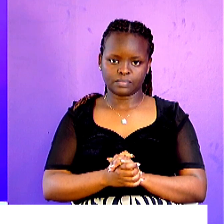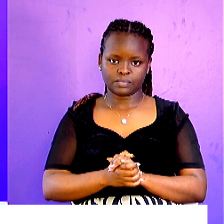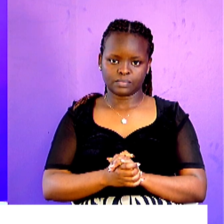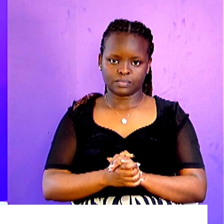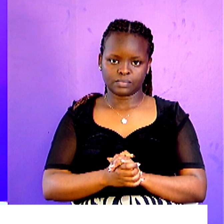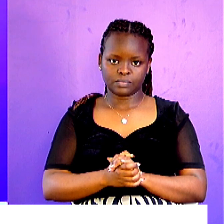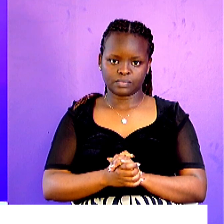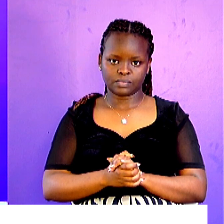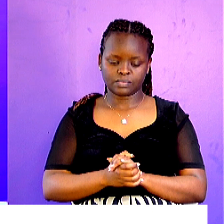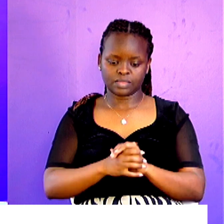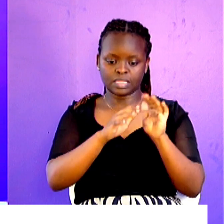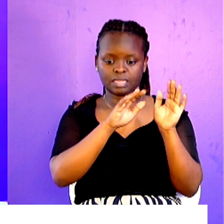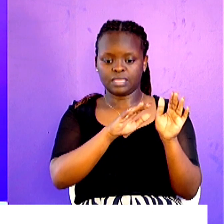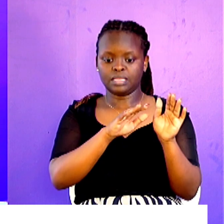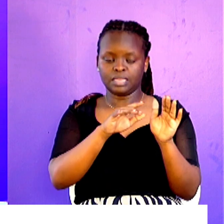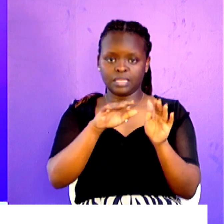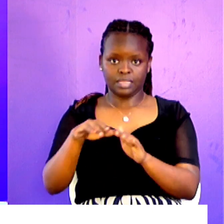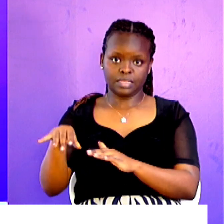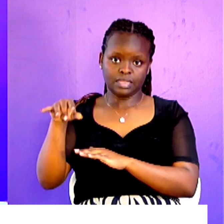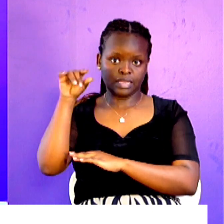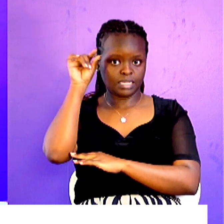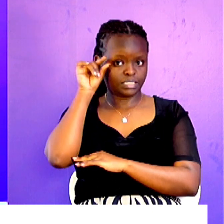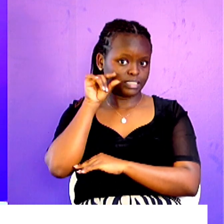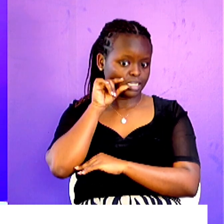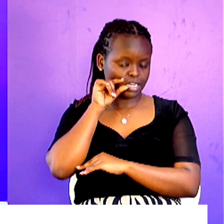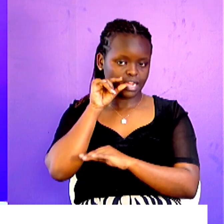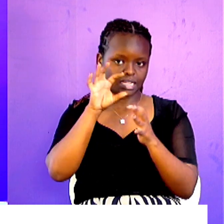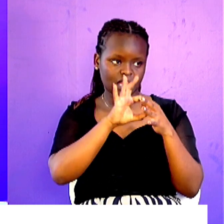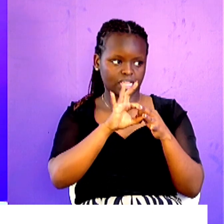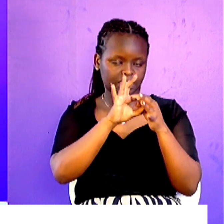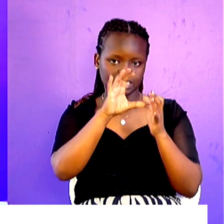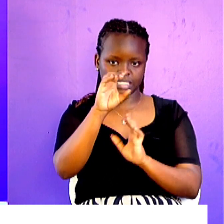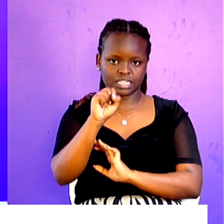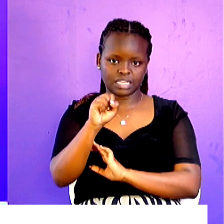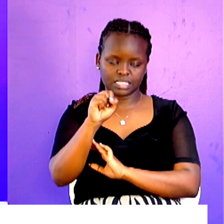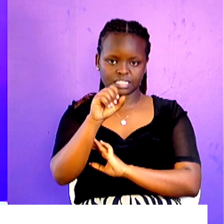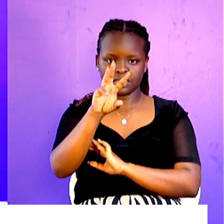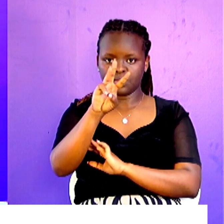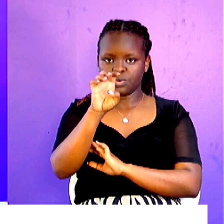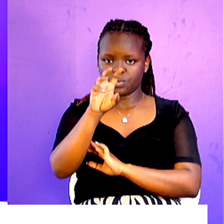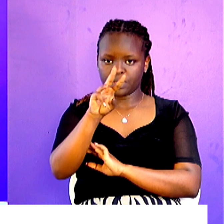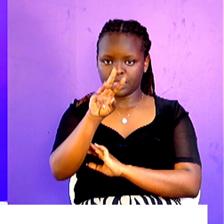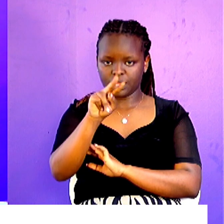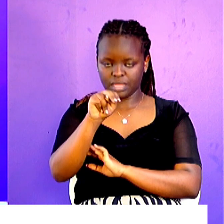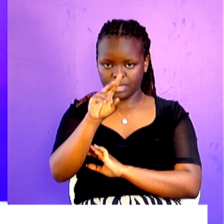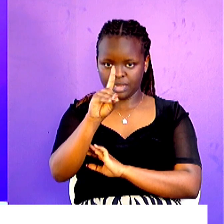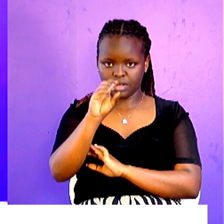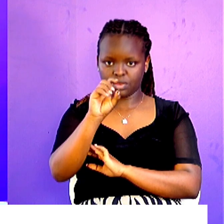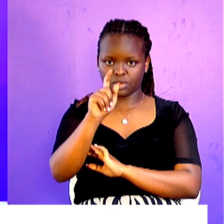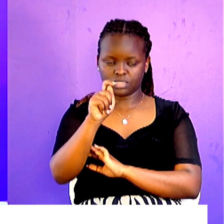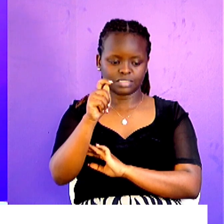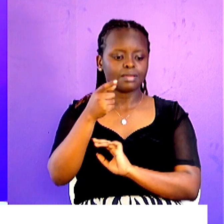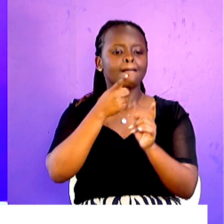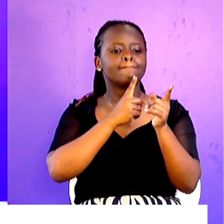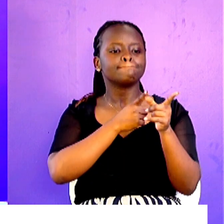Gender and Culture Children Services Cabinet Secretary Hannah Wendot Cheptumo has strongly condemned